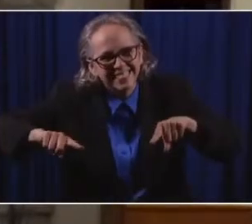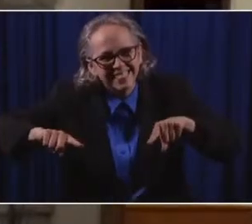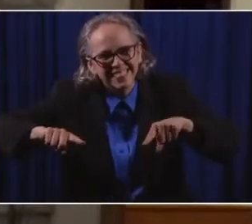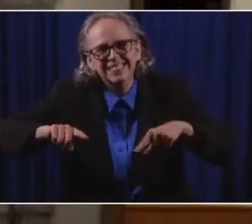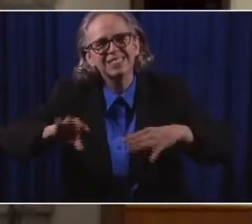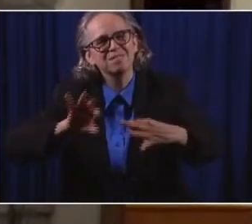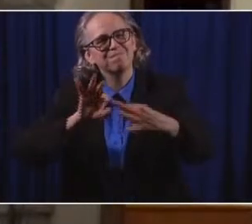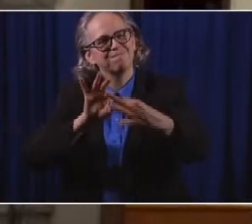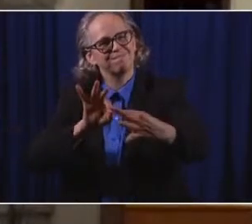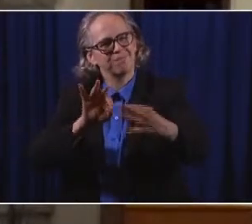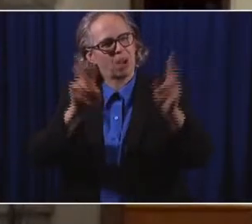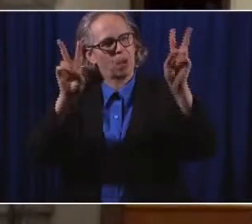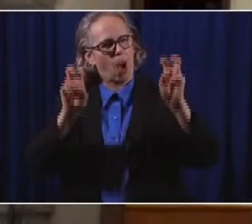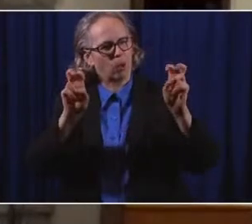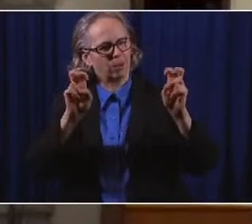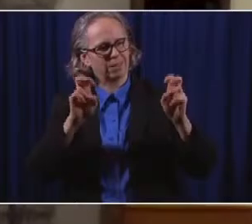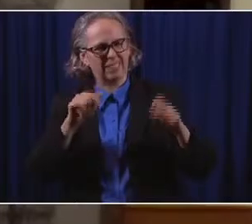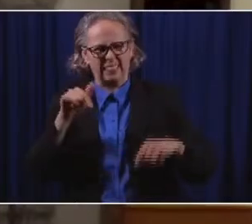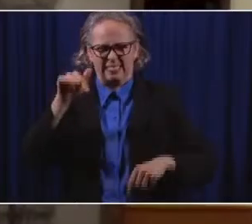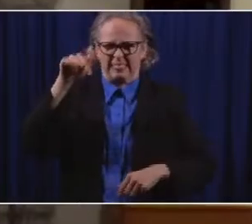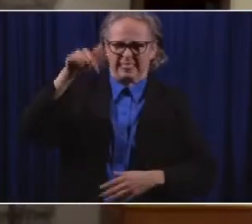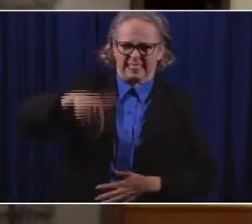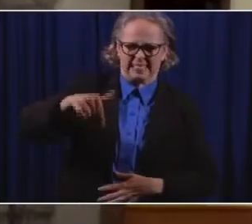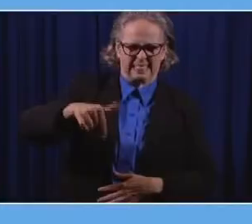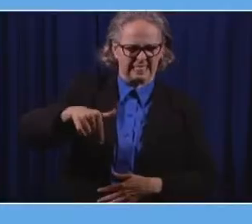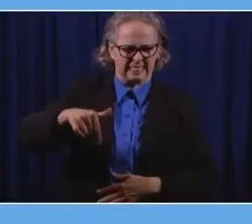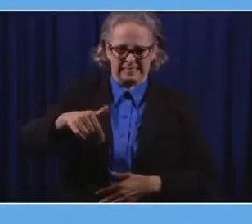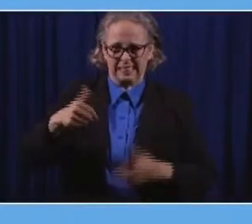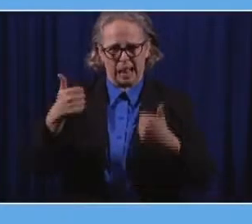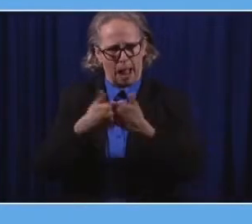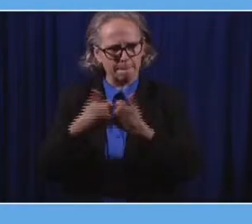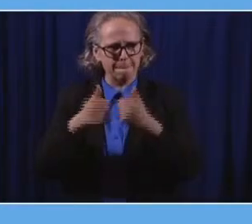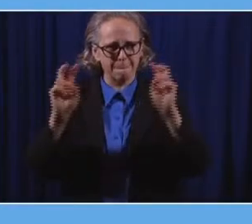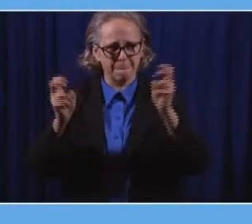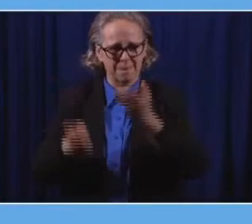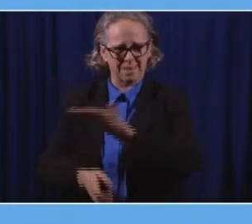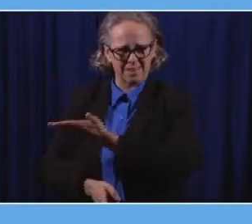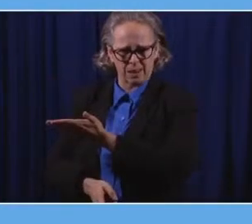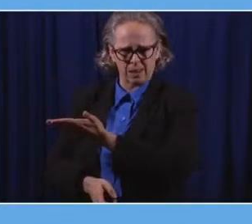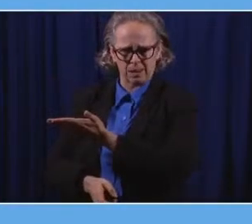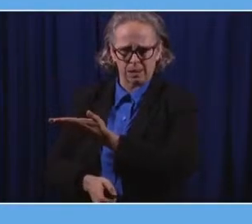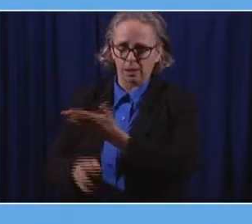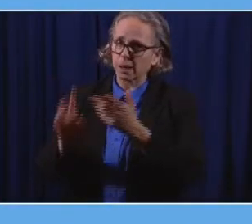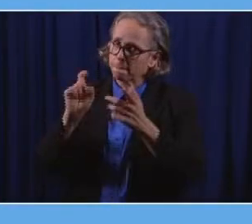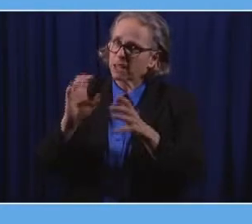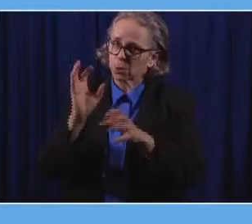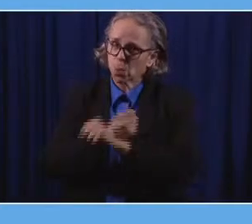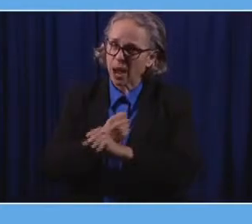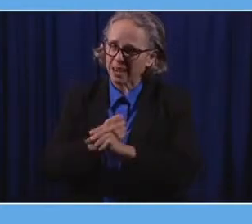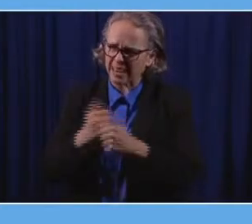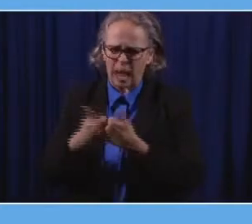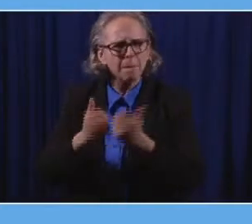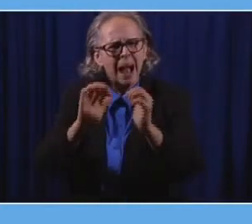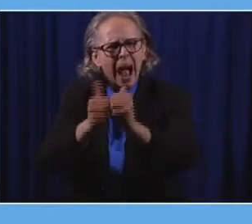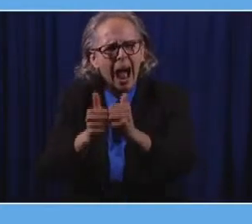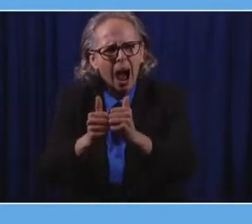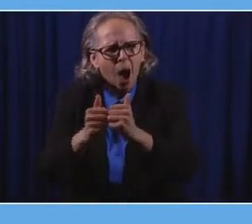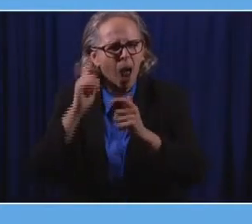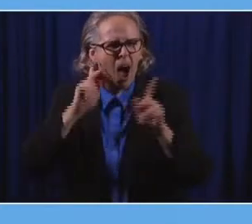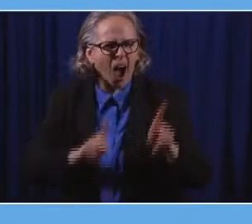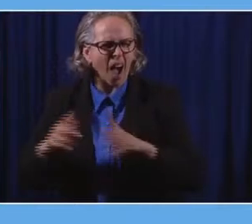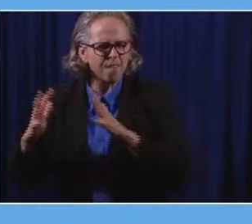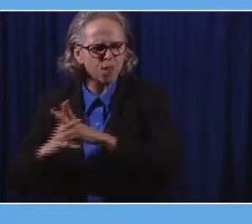This is a game that we must win, and to do that, we have to get back to basics. We have to get back to